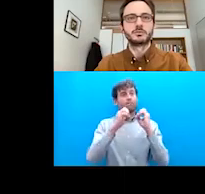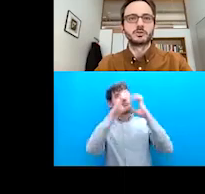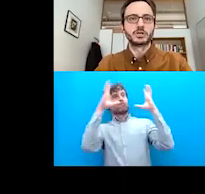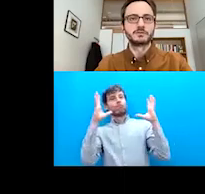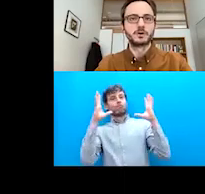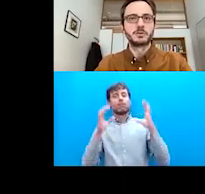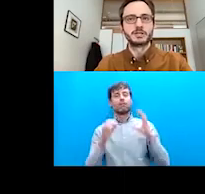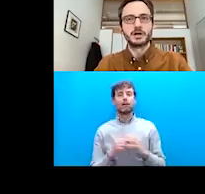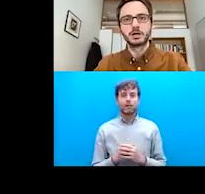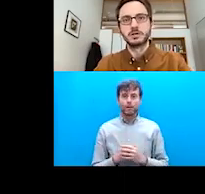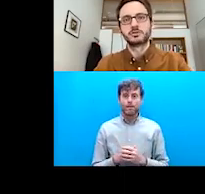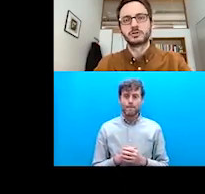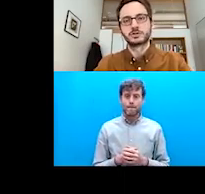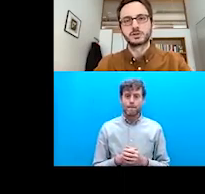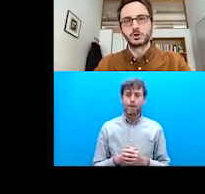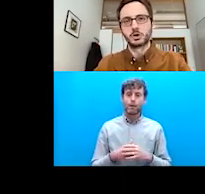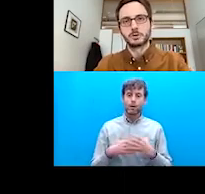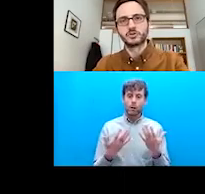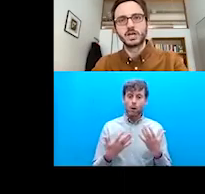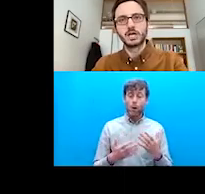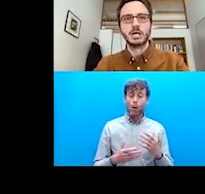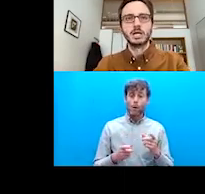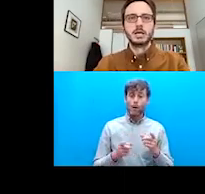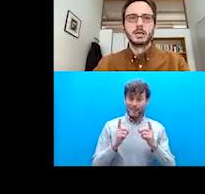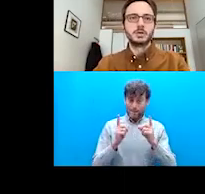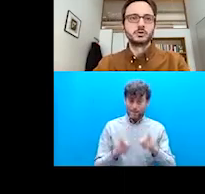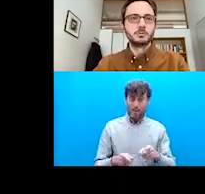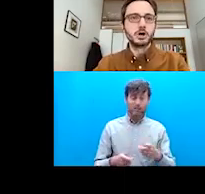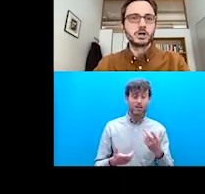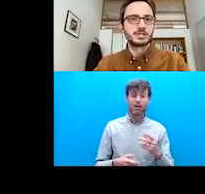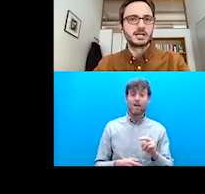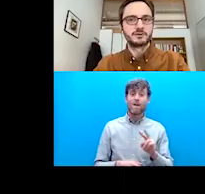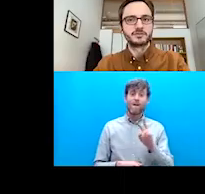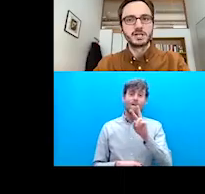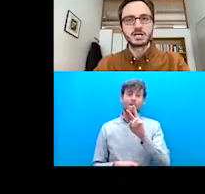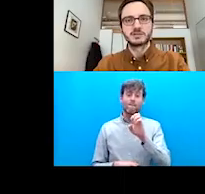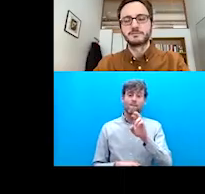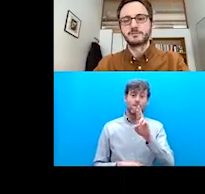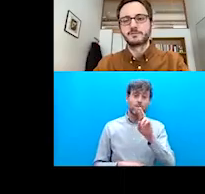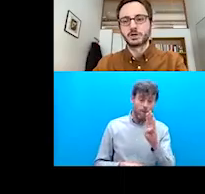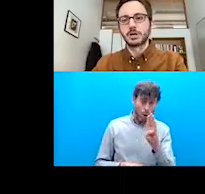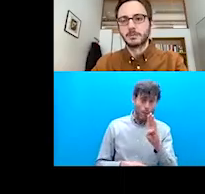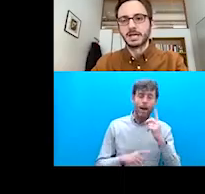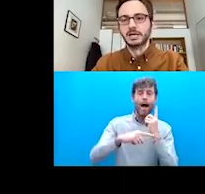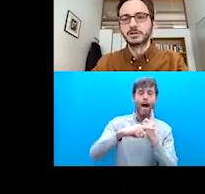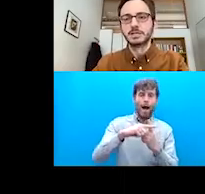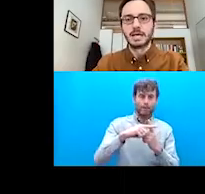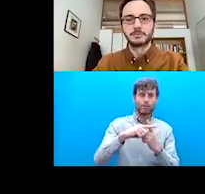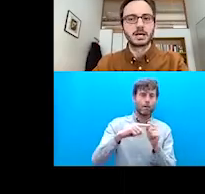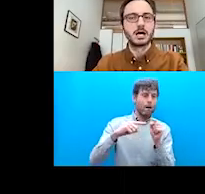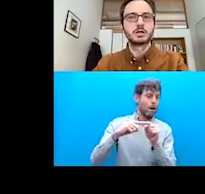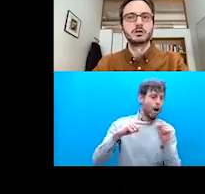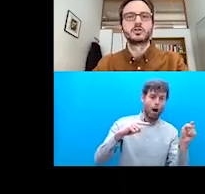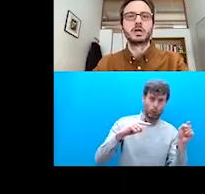the composition of a verb and an argument, such as hörer Musik, by using merge at the level of syntax and functional application in the